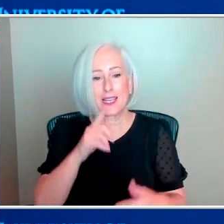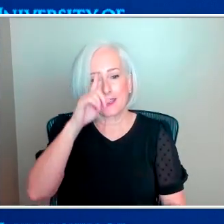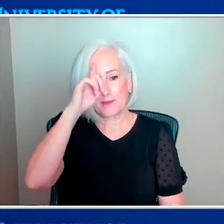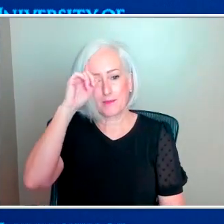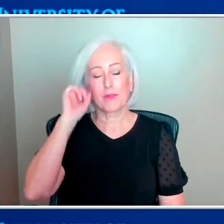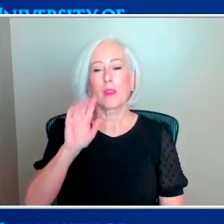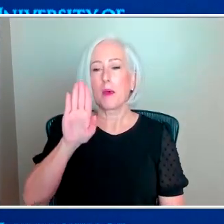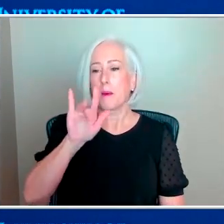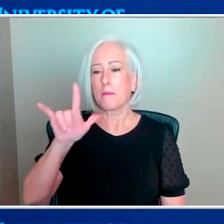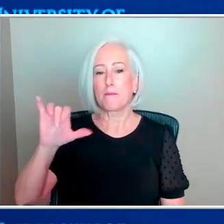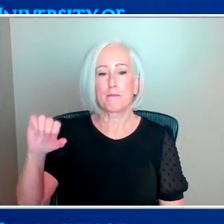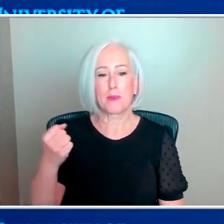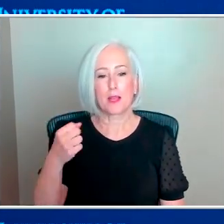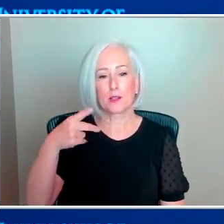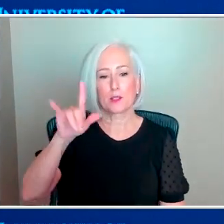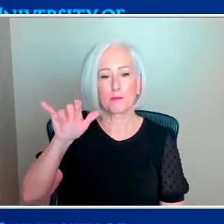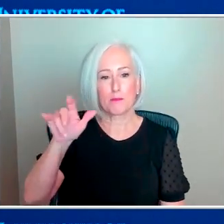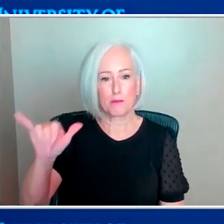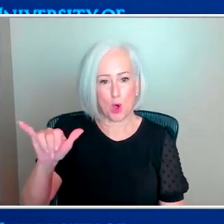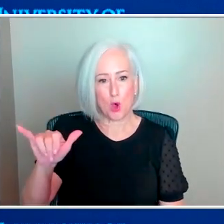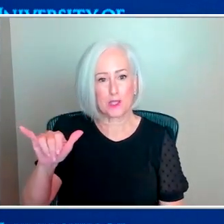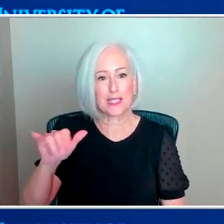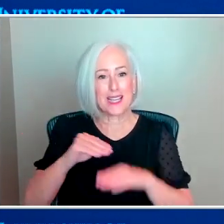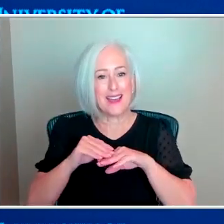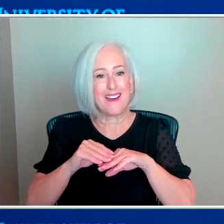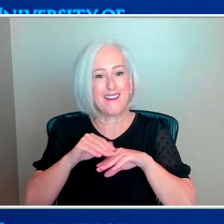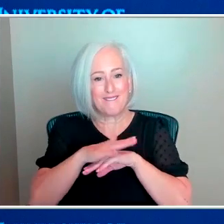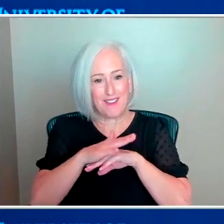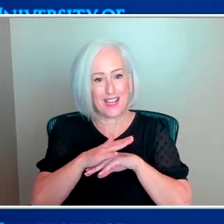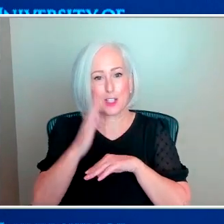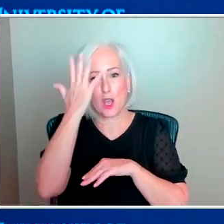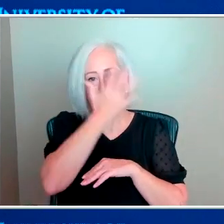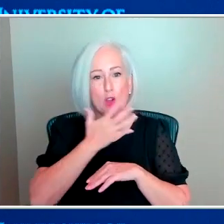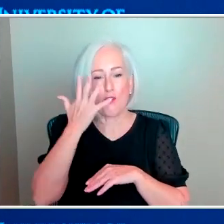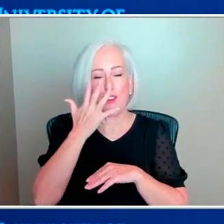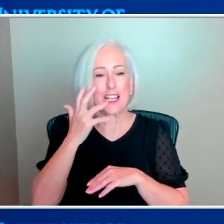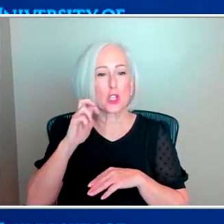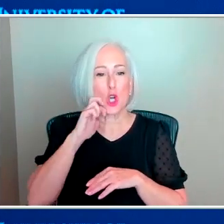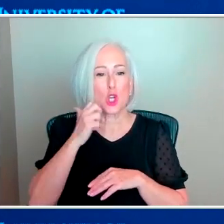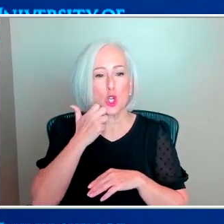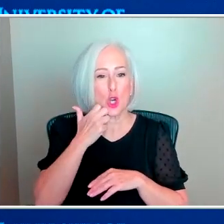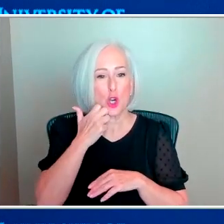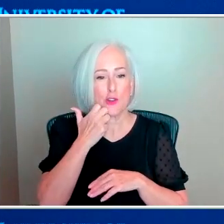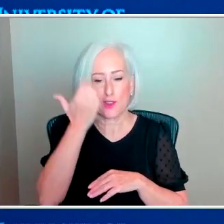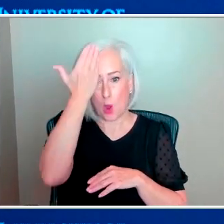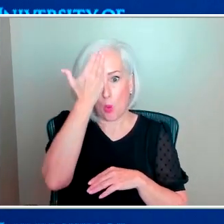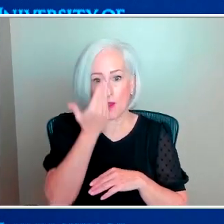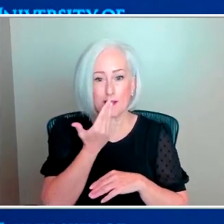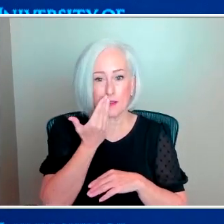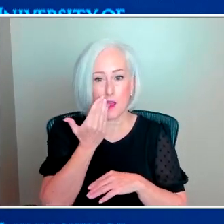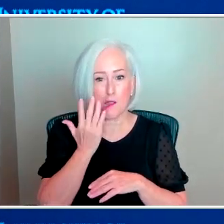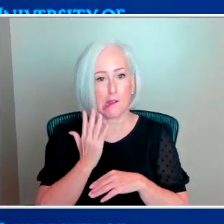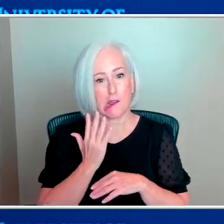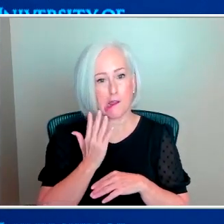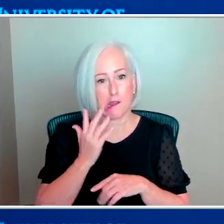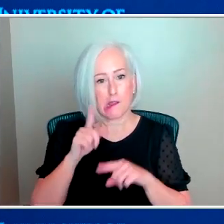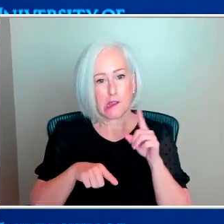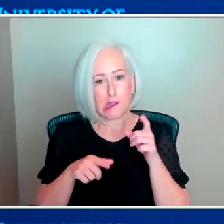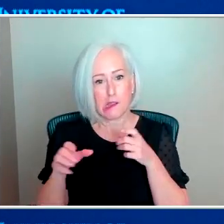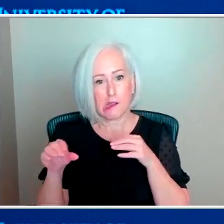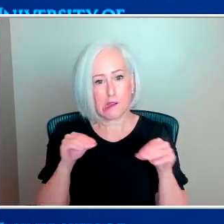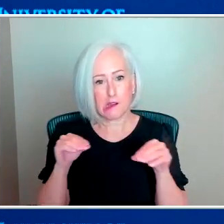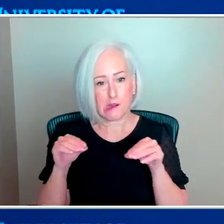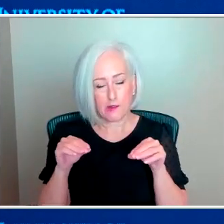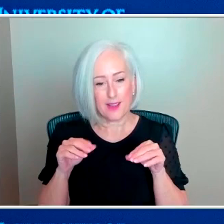that affliction that affects your facial nerve where you aren't able to move one side of your face. It's typically